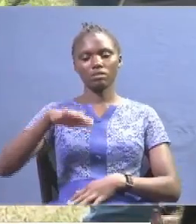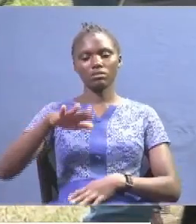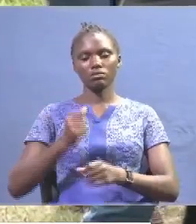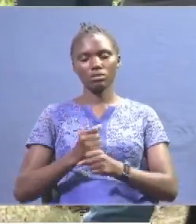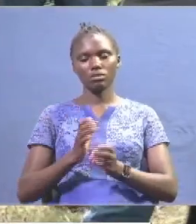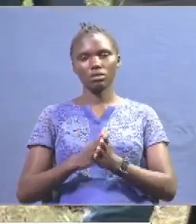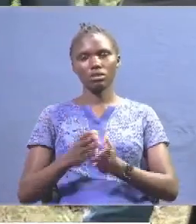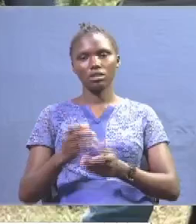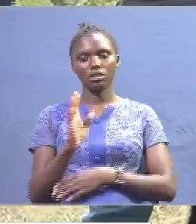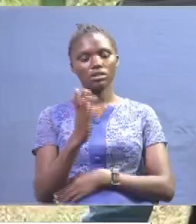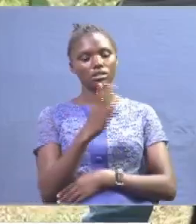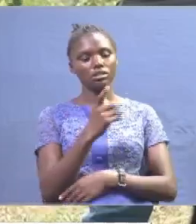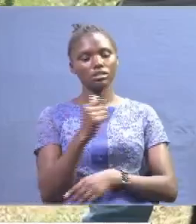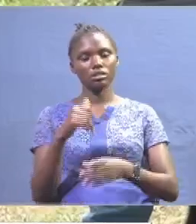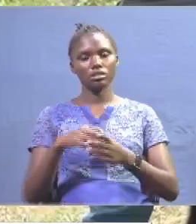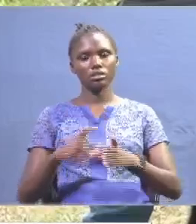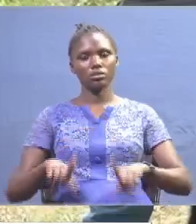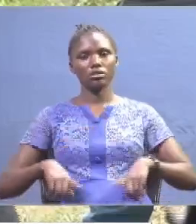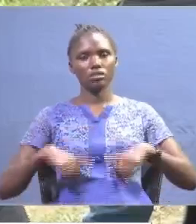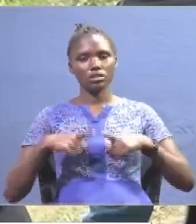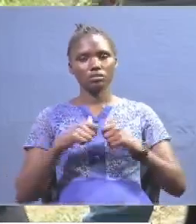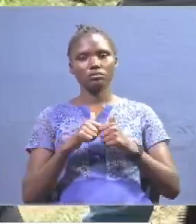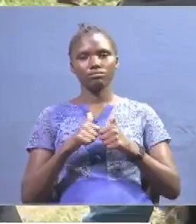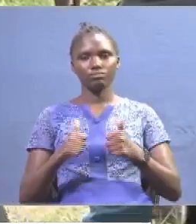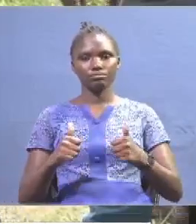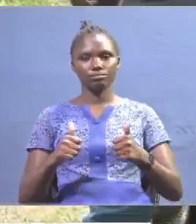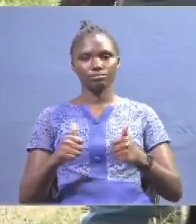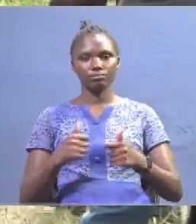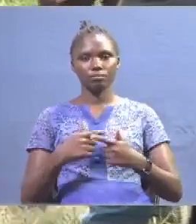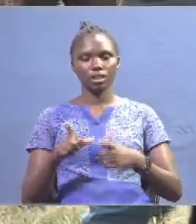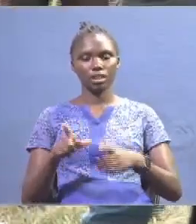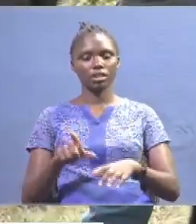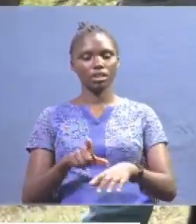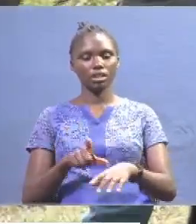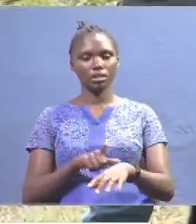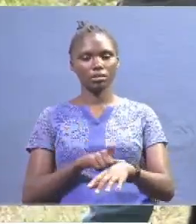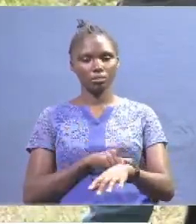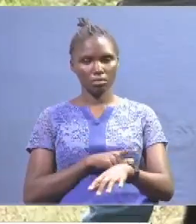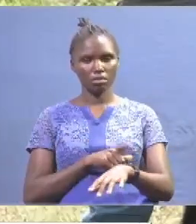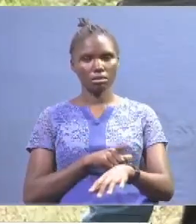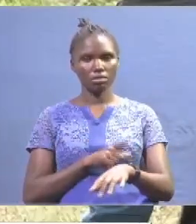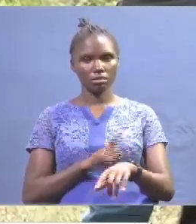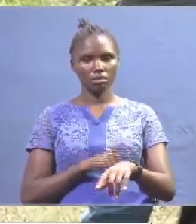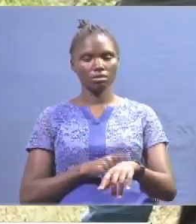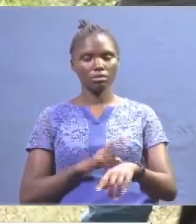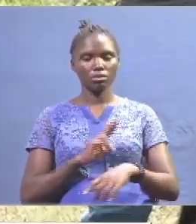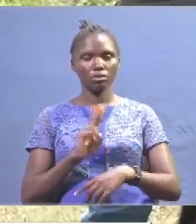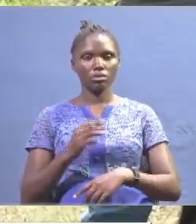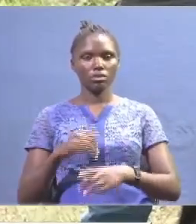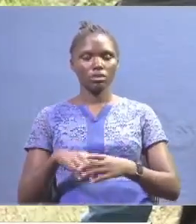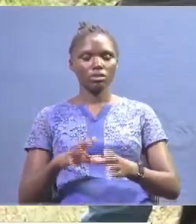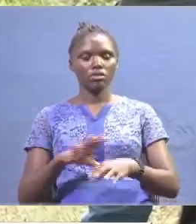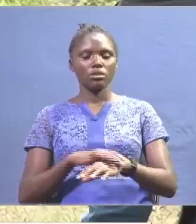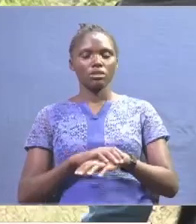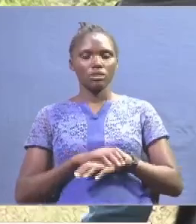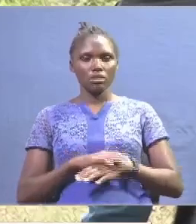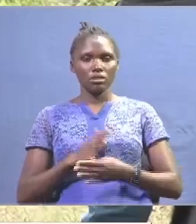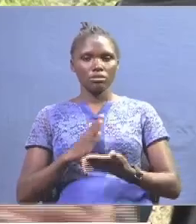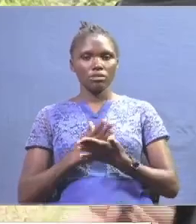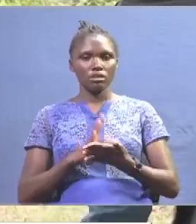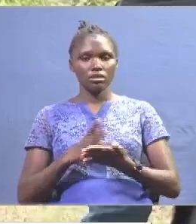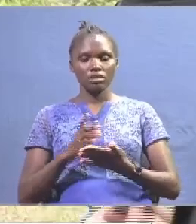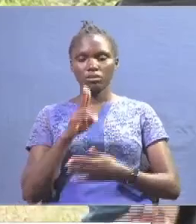a much higher rate of survival. But in that period between October and April, where there is requirement for substituting with